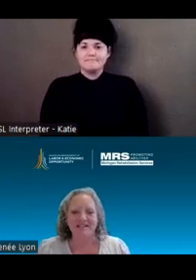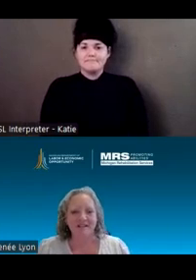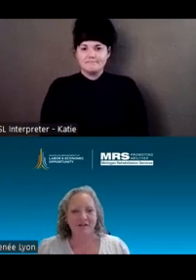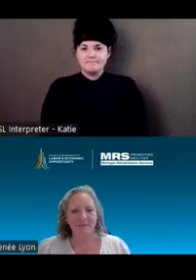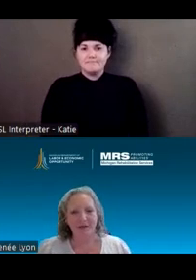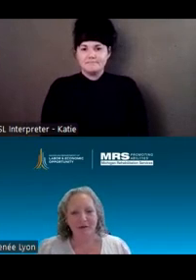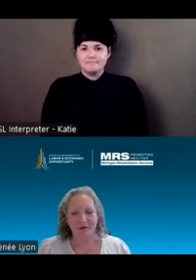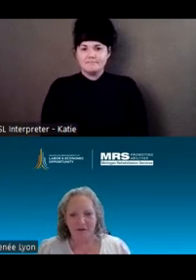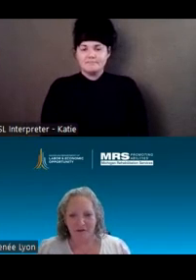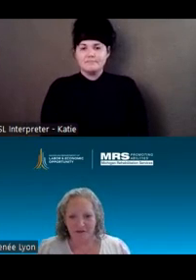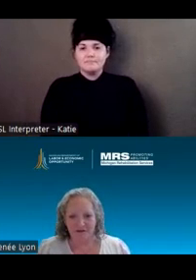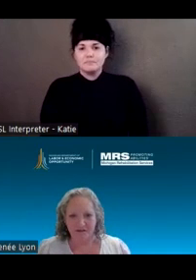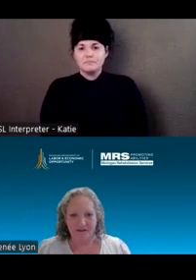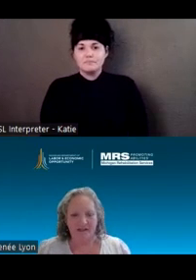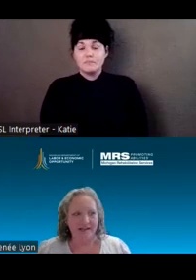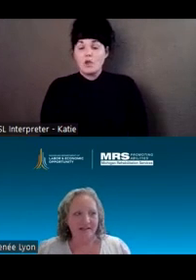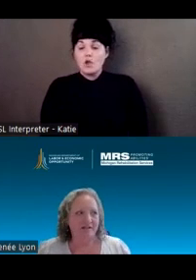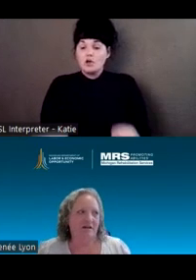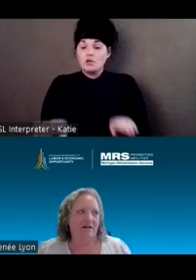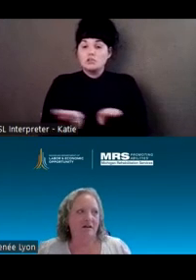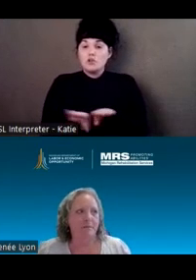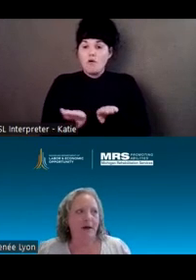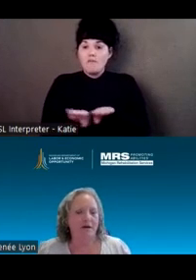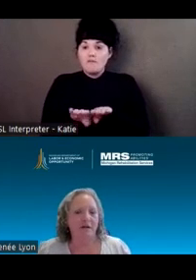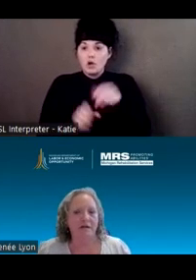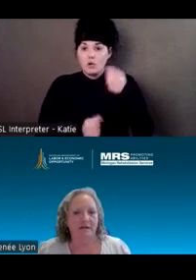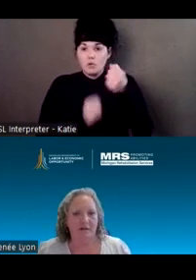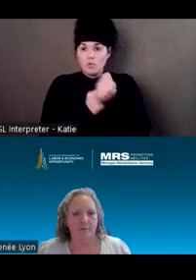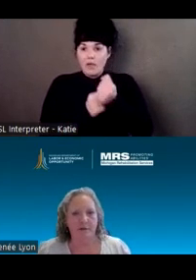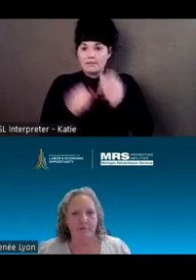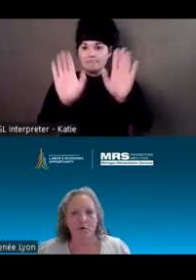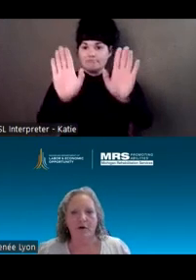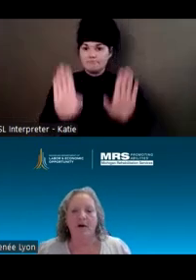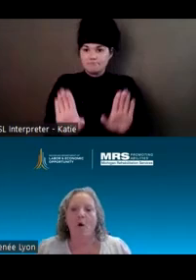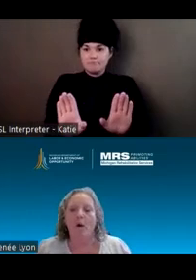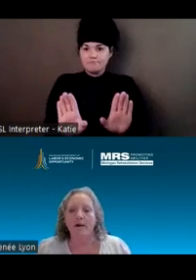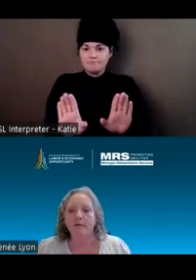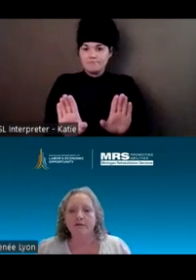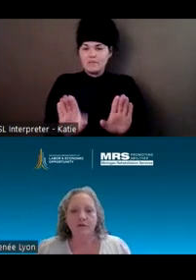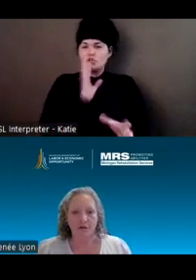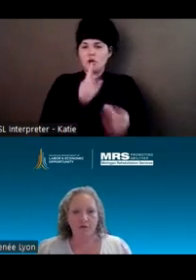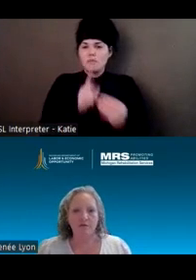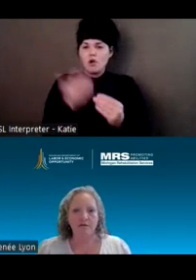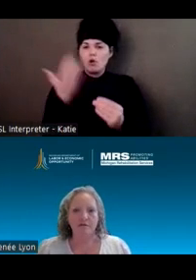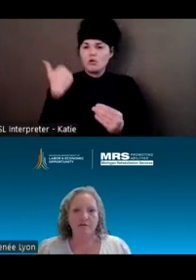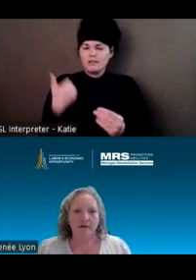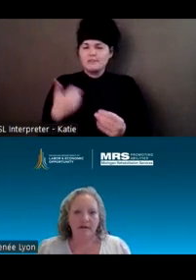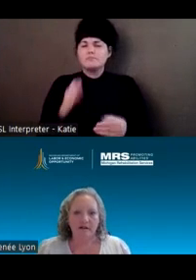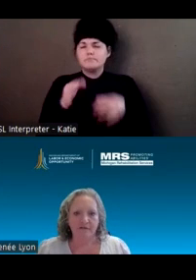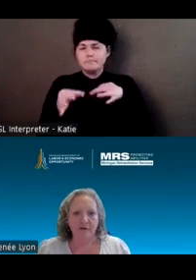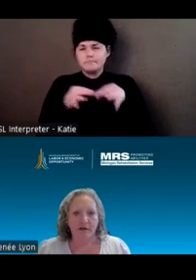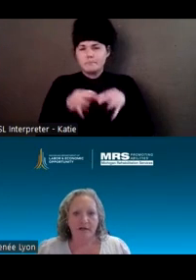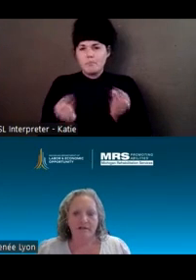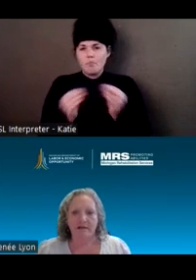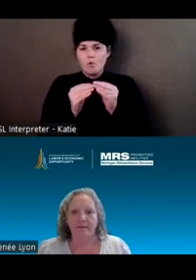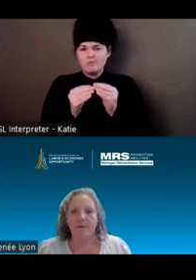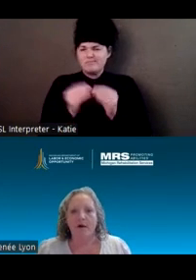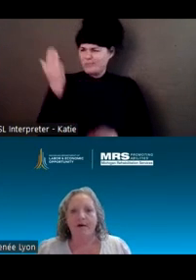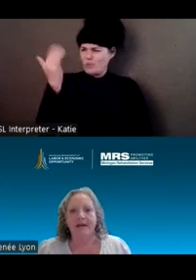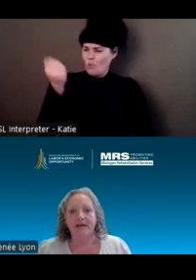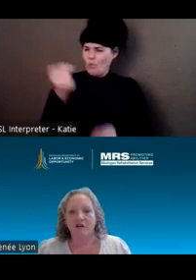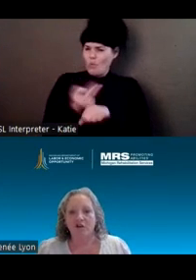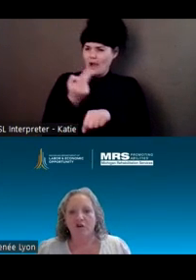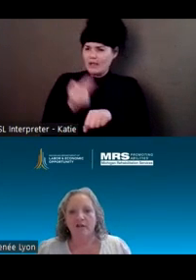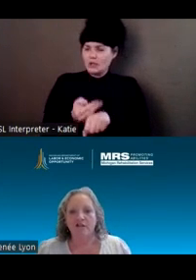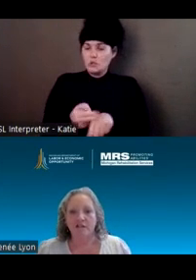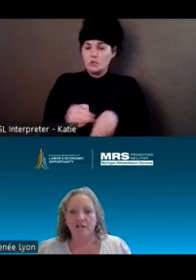footrest just a little bit earlier. Let's talk about it a little bit more. Why would you use a footrest?